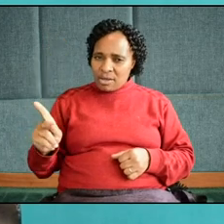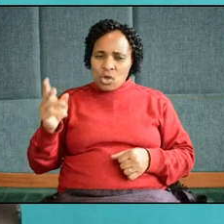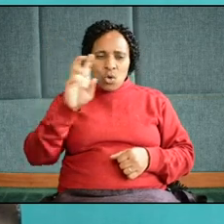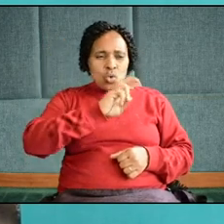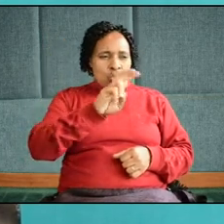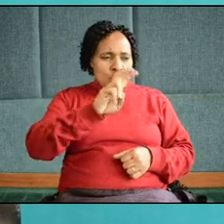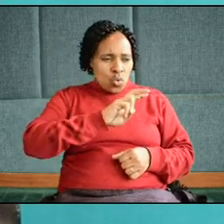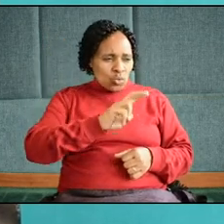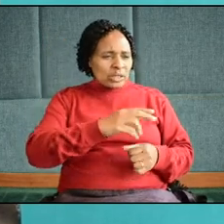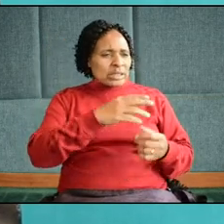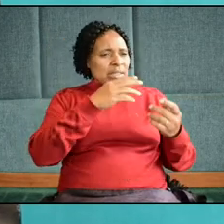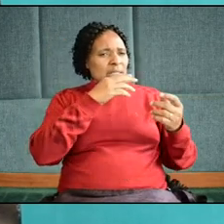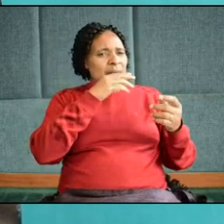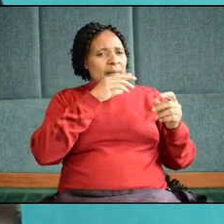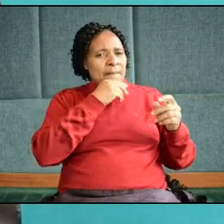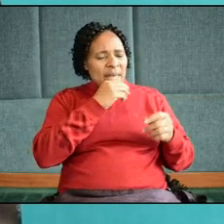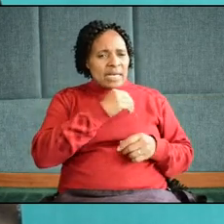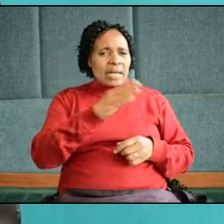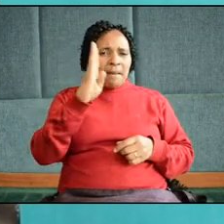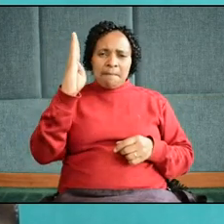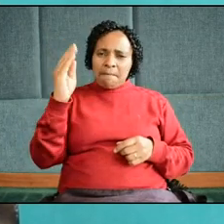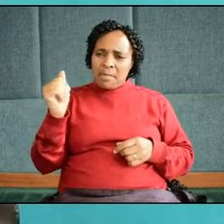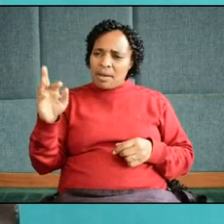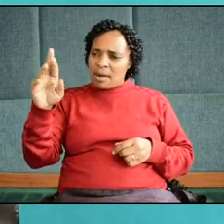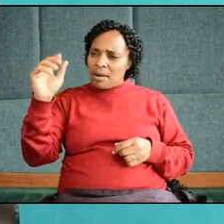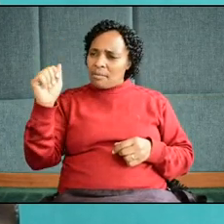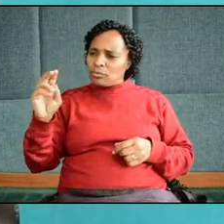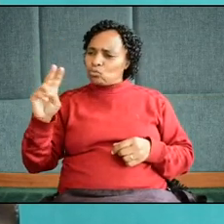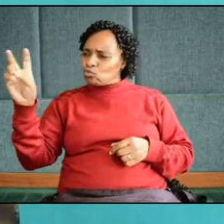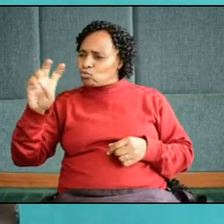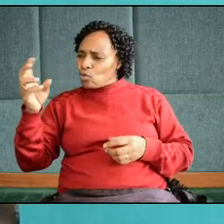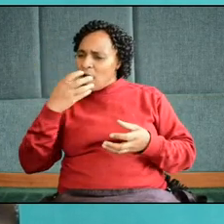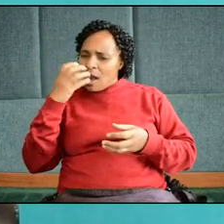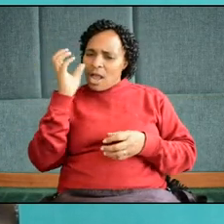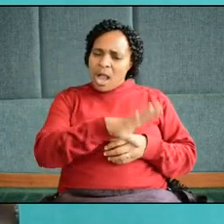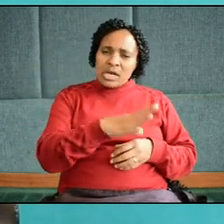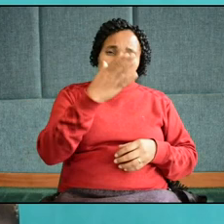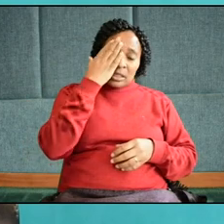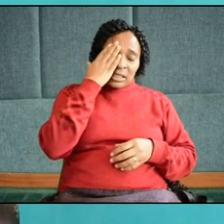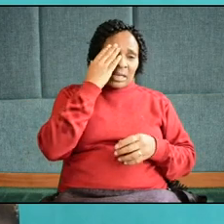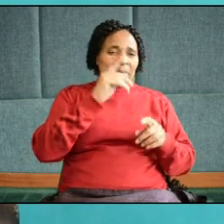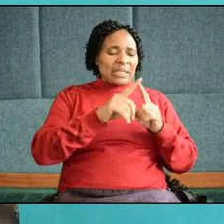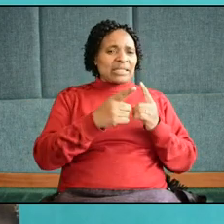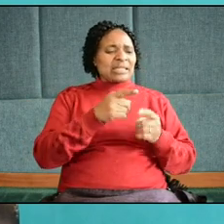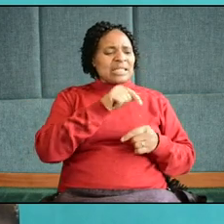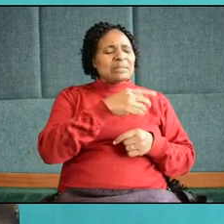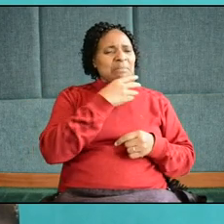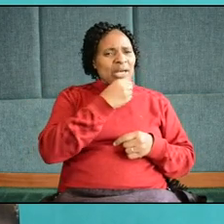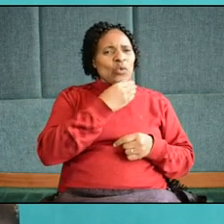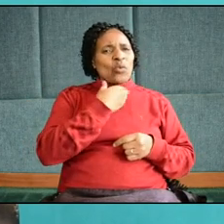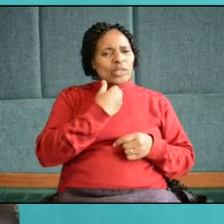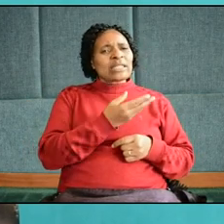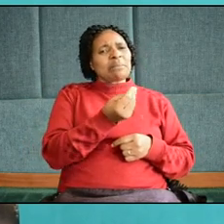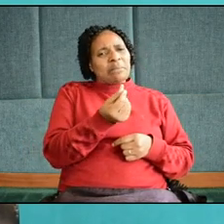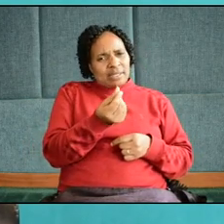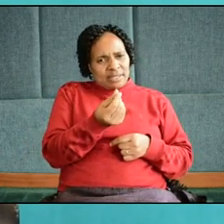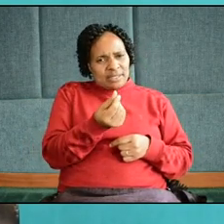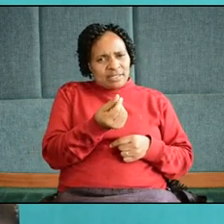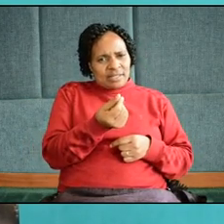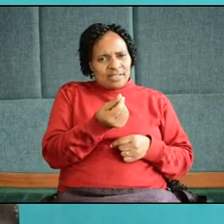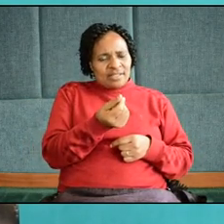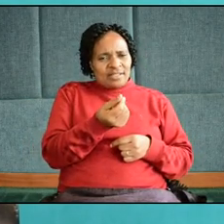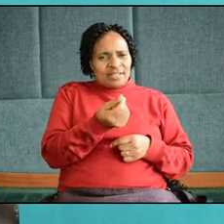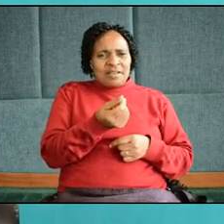looked for Balaam and asked him to come and curse the Israelites. But Balaam really wanted the money. That's where the aspect of greed comes